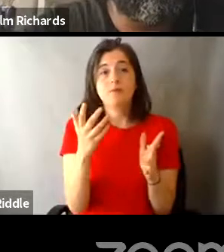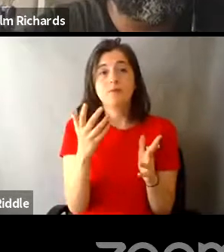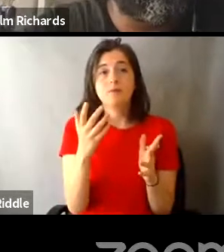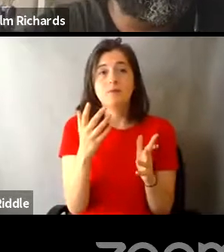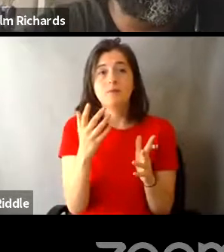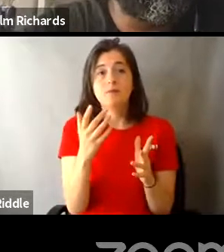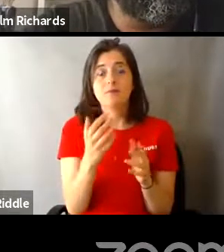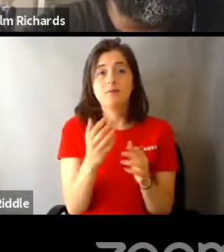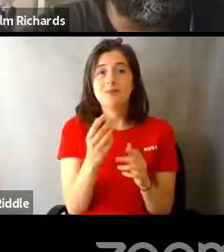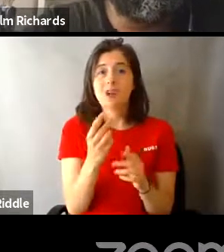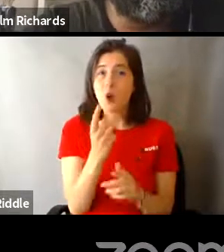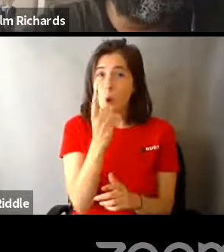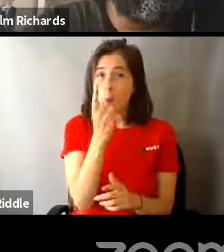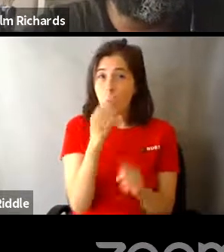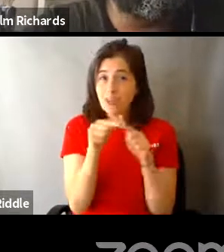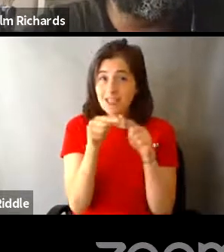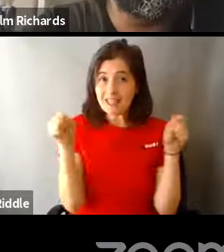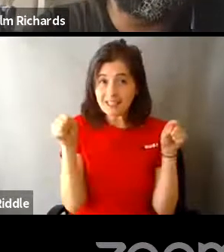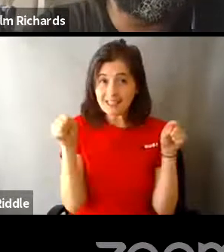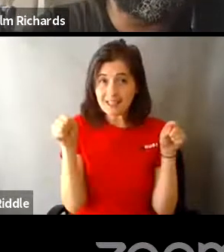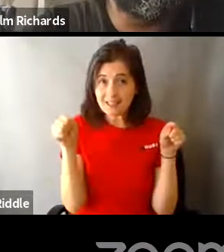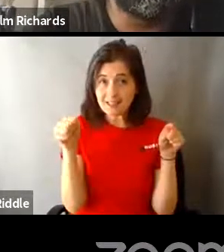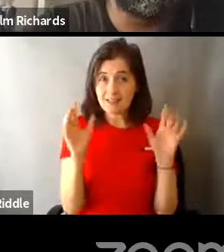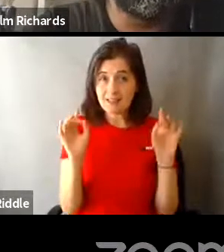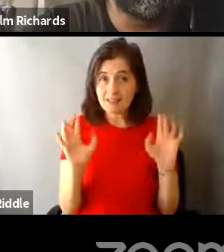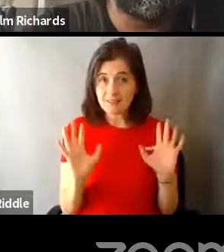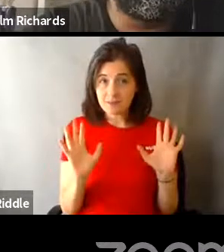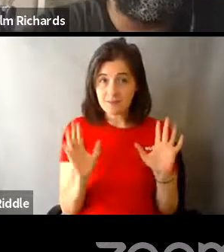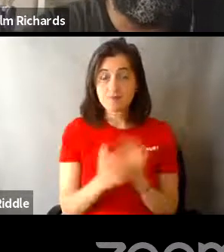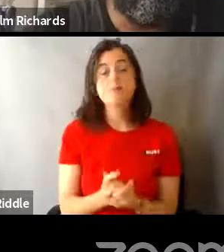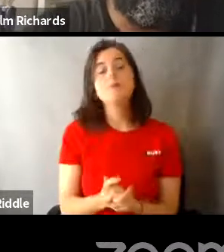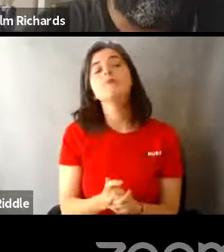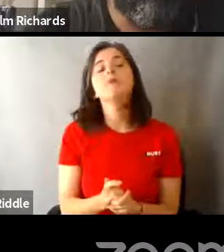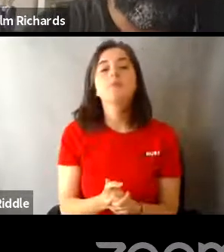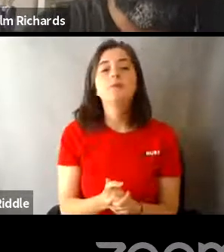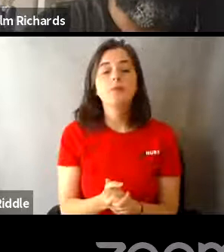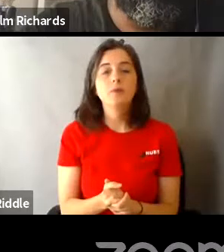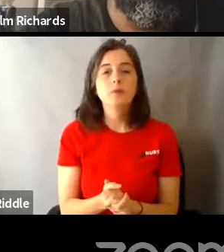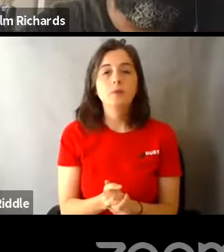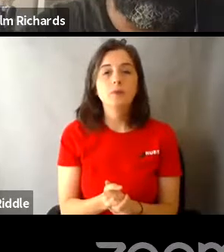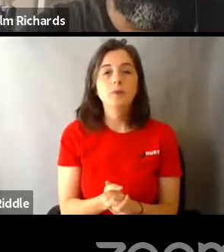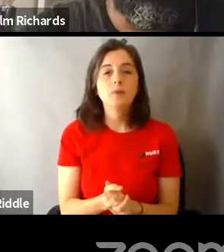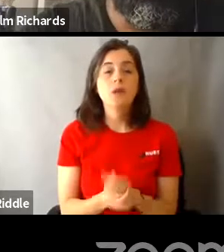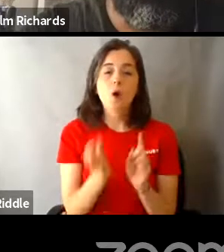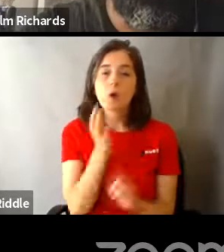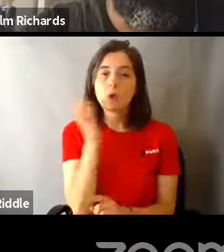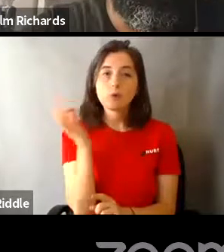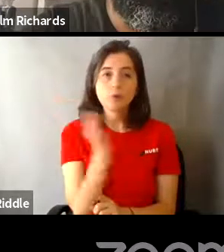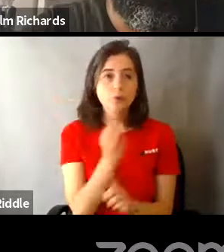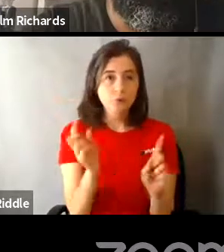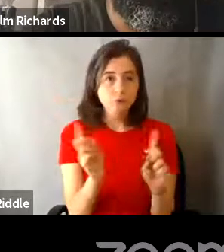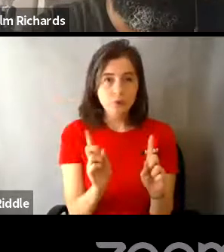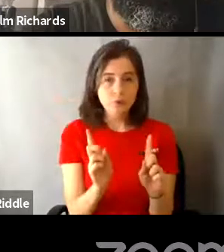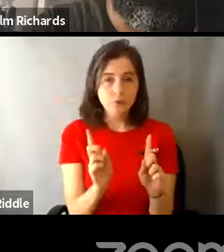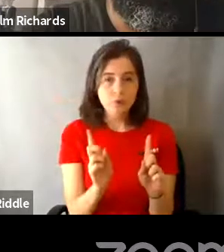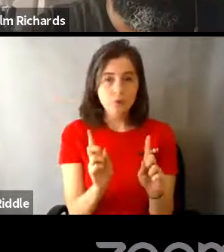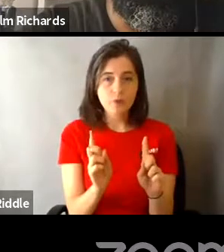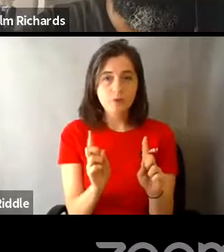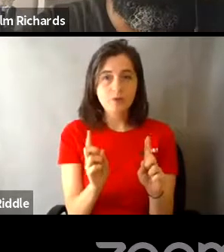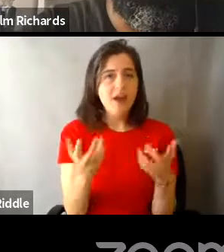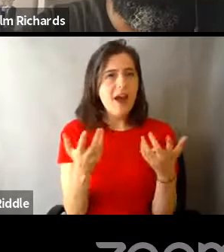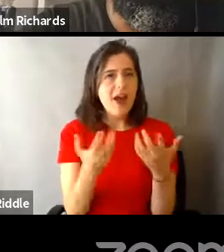it in one sentence each, please. And the question is this: how can we